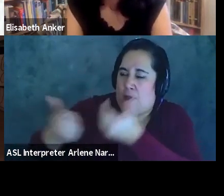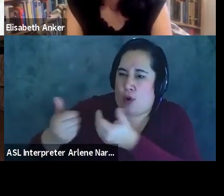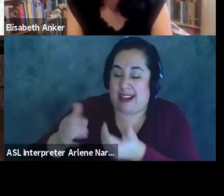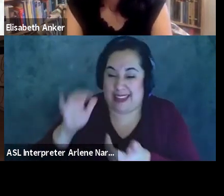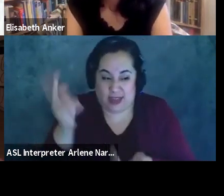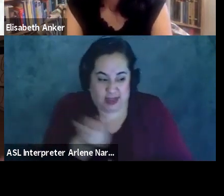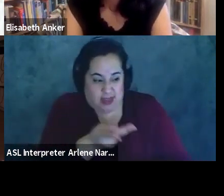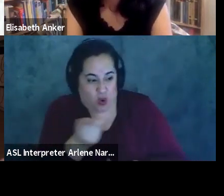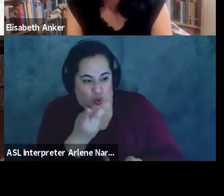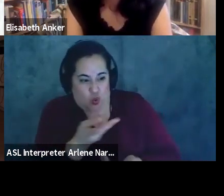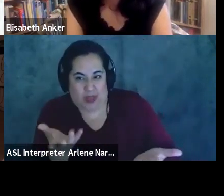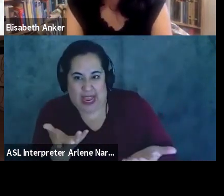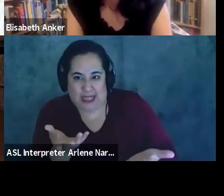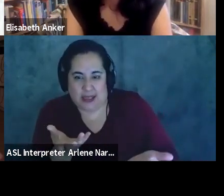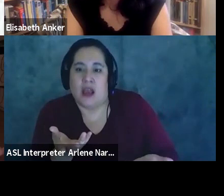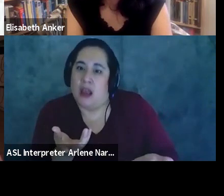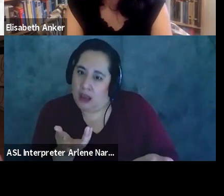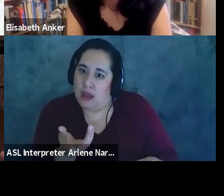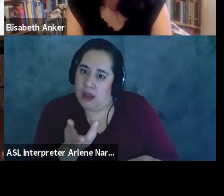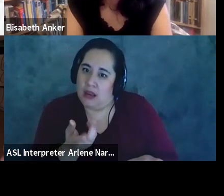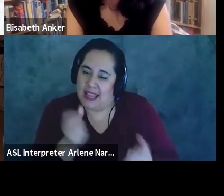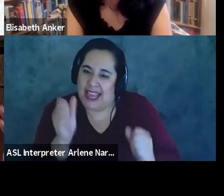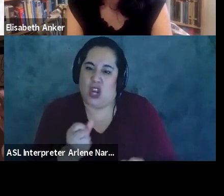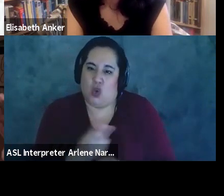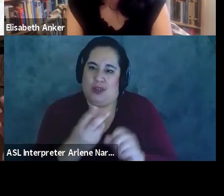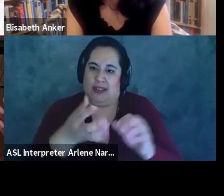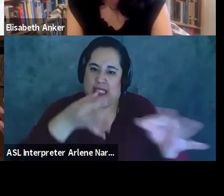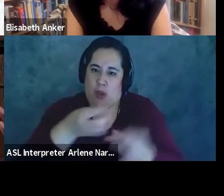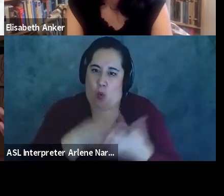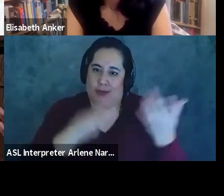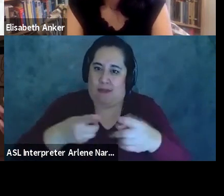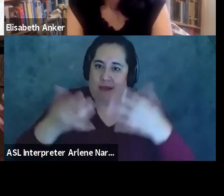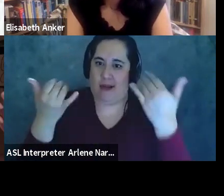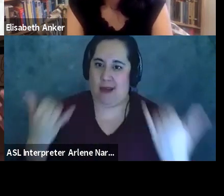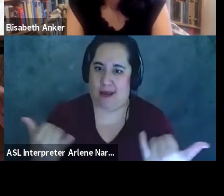characterize a lot of what is going on, since that we